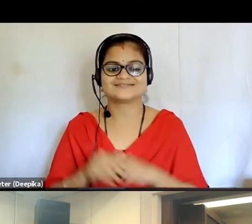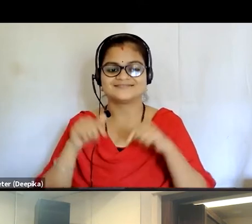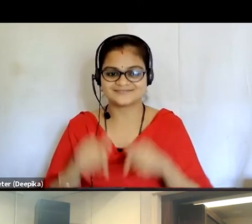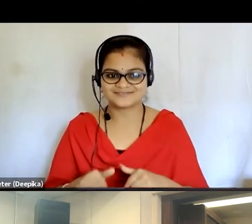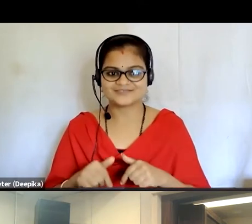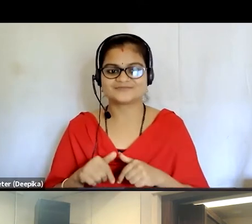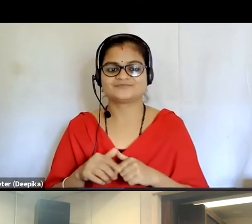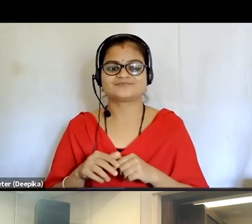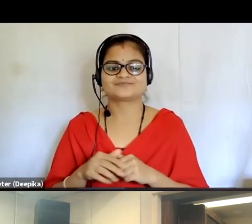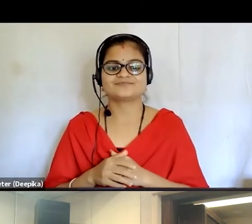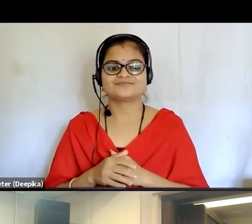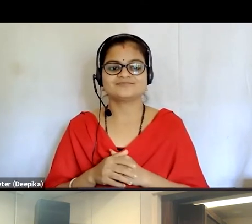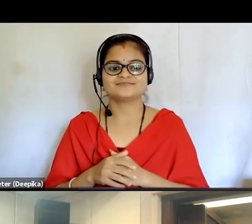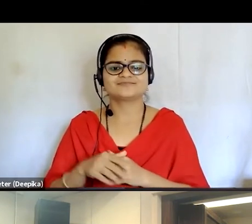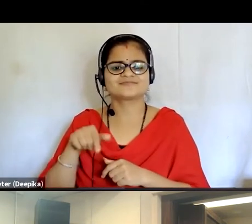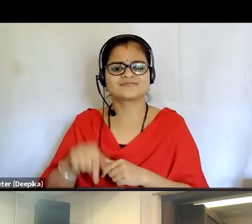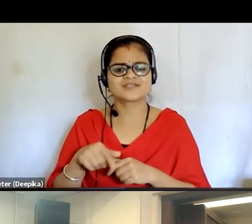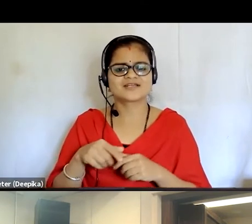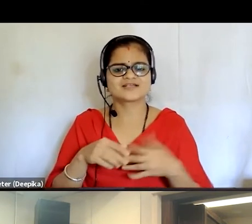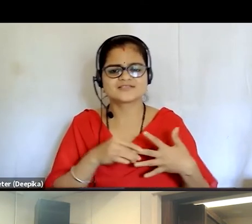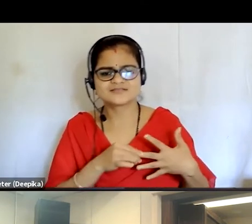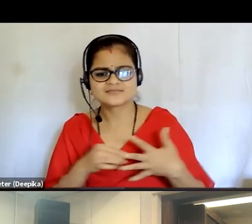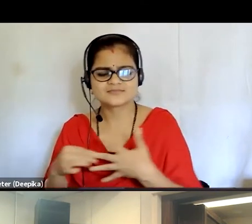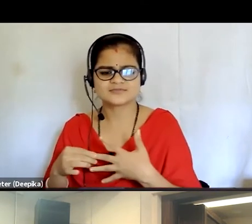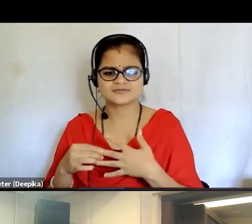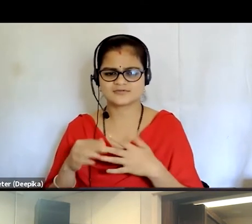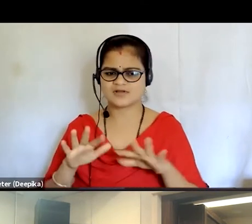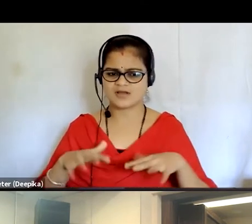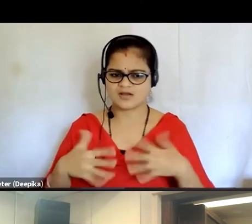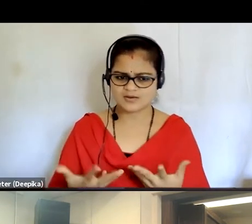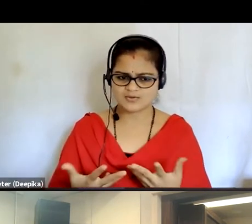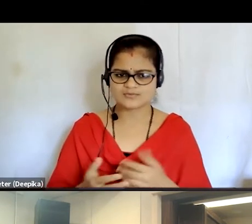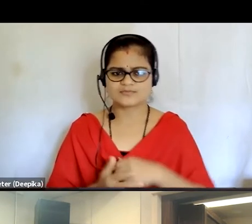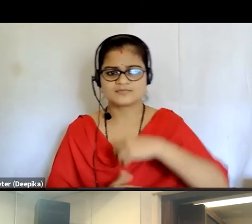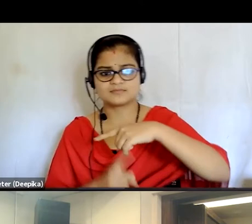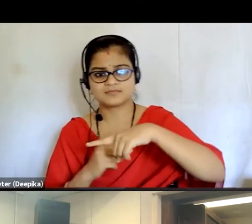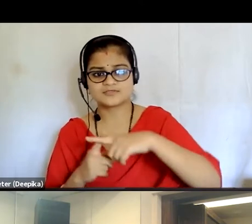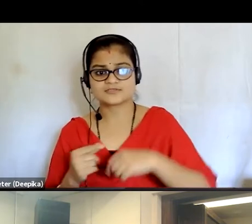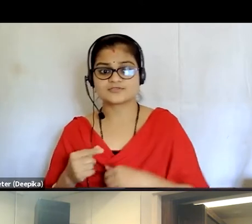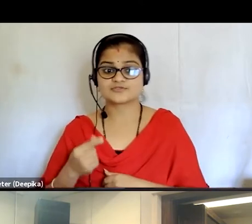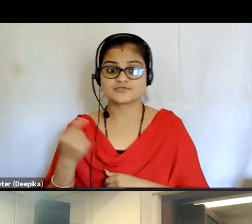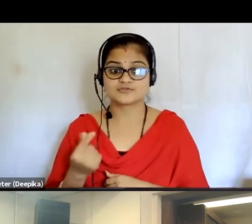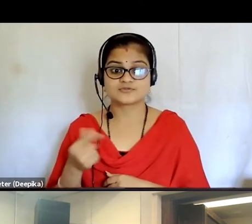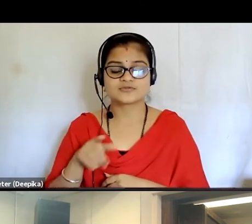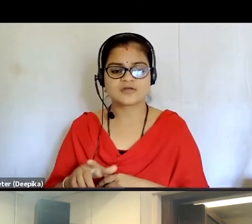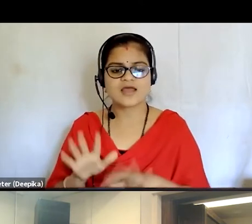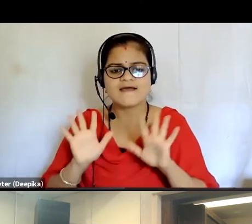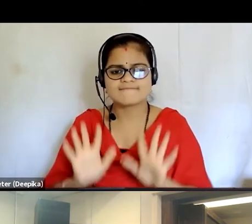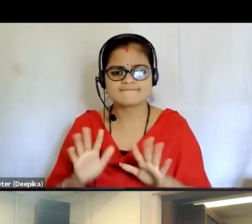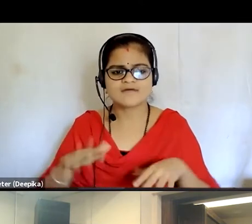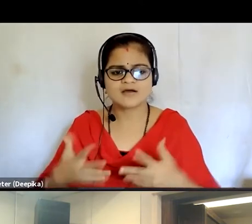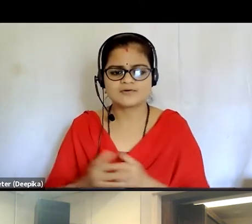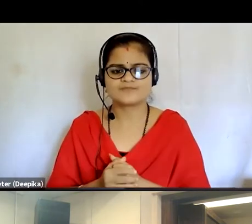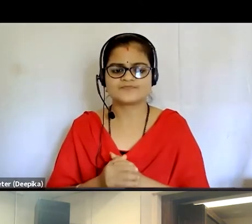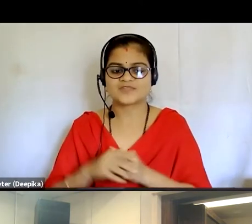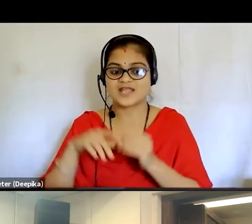about what a sonic identity is all about and why is it useful or relevant to have. Rajiv, do you